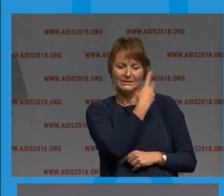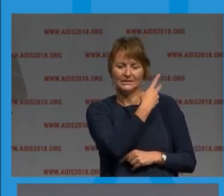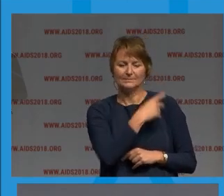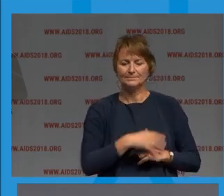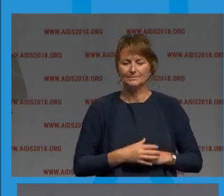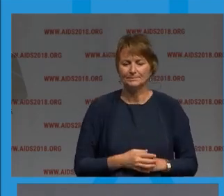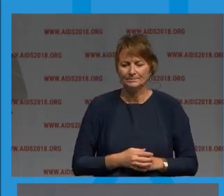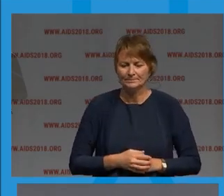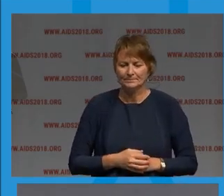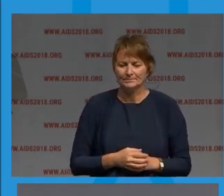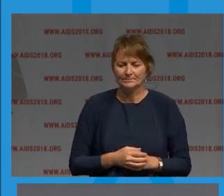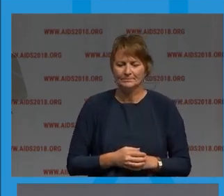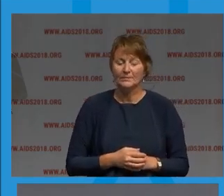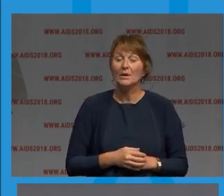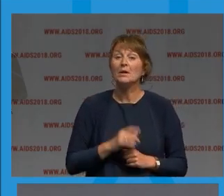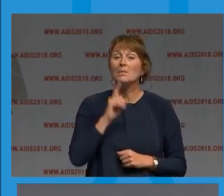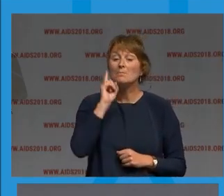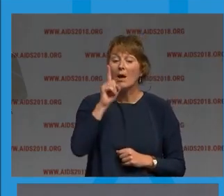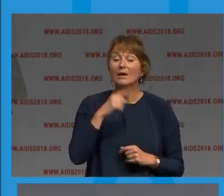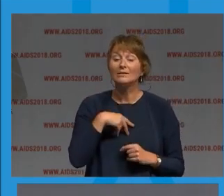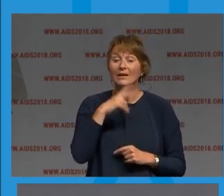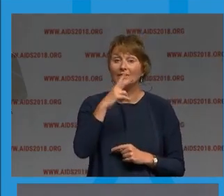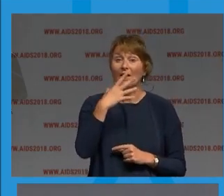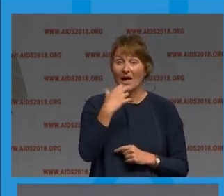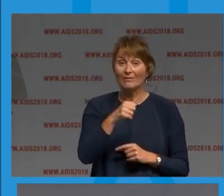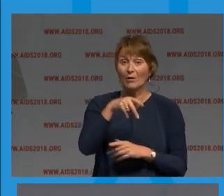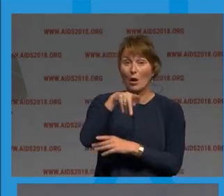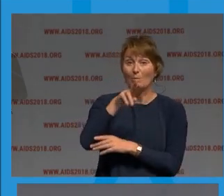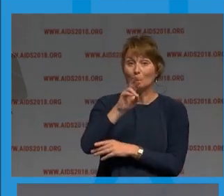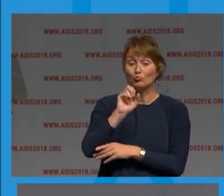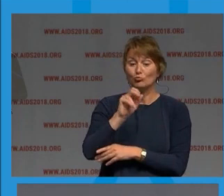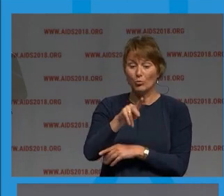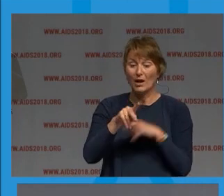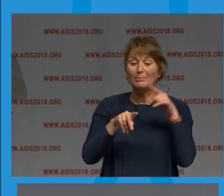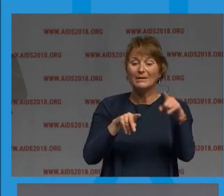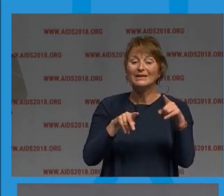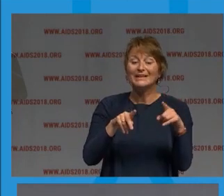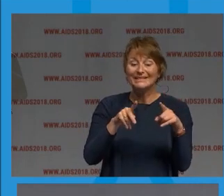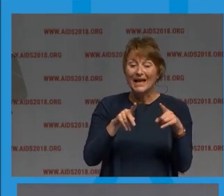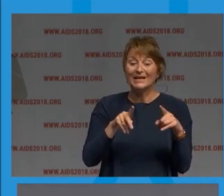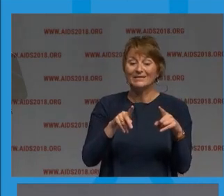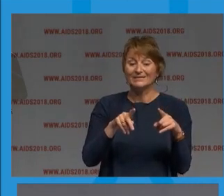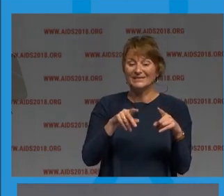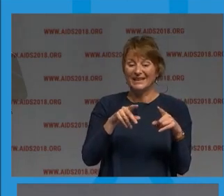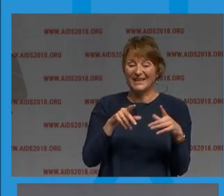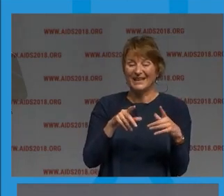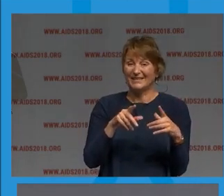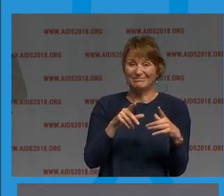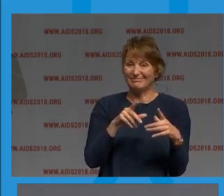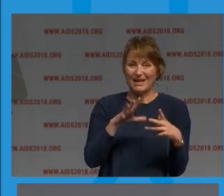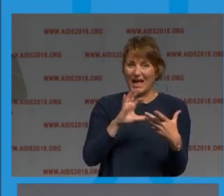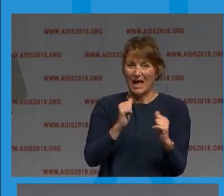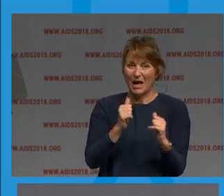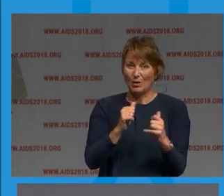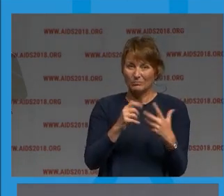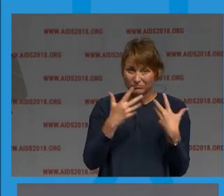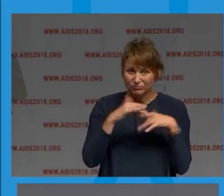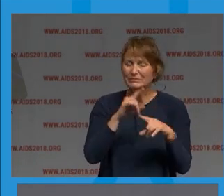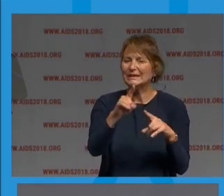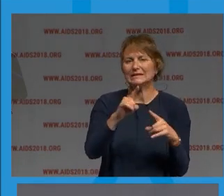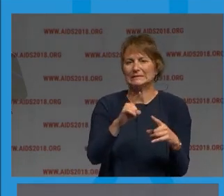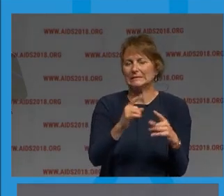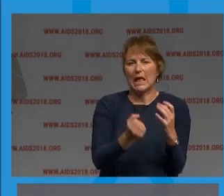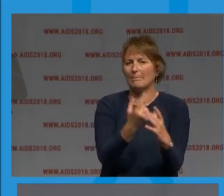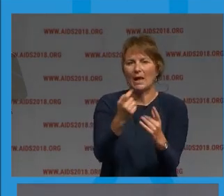slide. However, implementation of PrEP among PIWID is still very rare. On this slide, you can see a cover of a report from